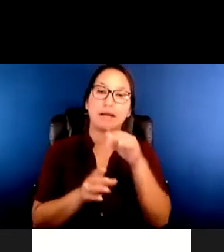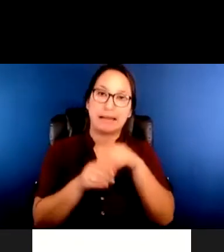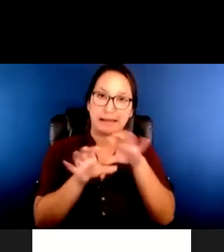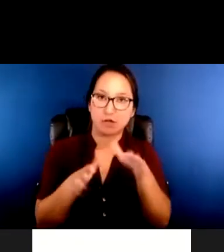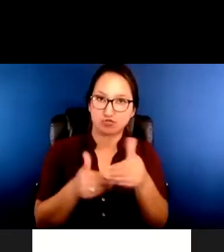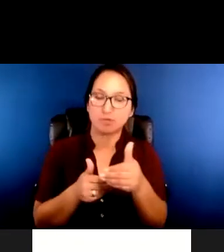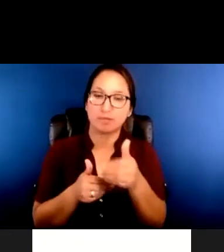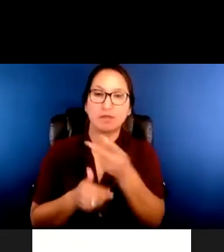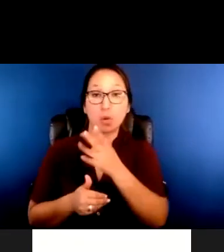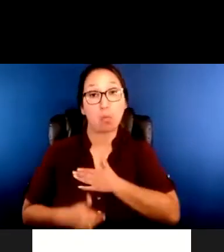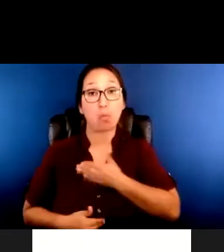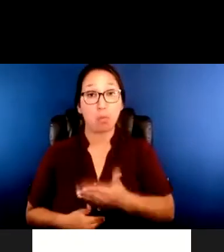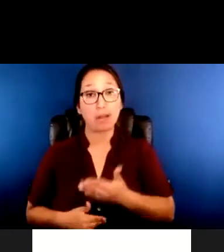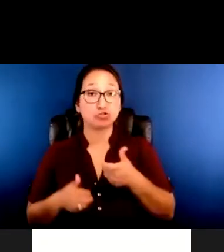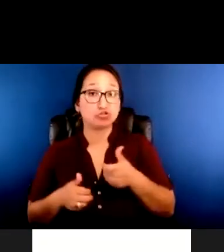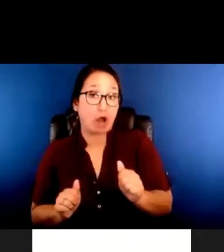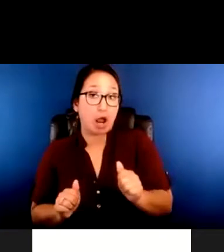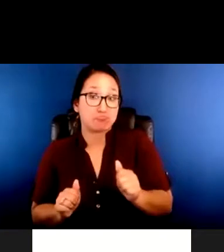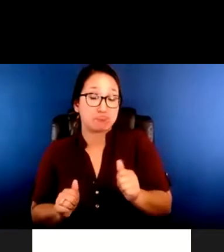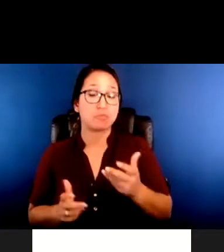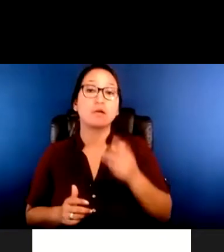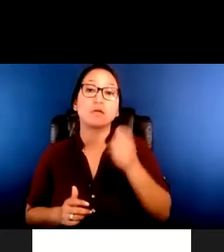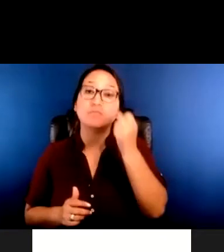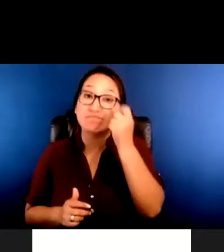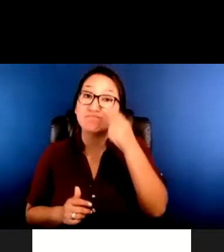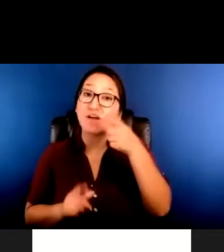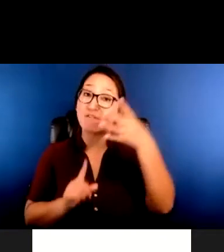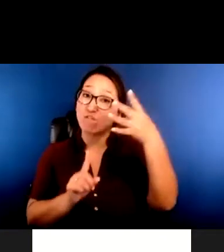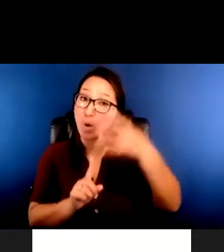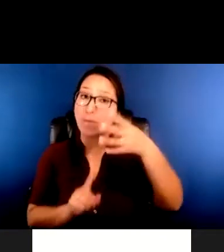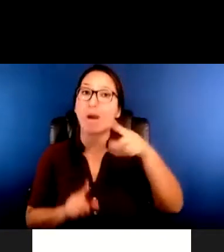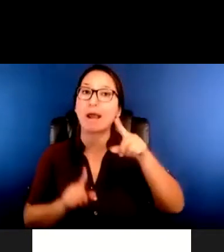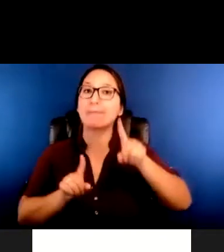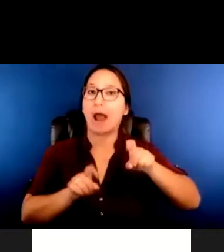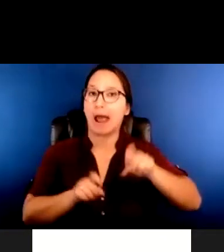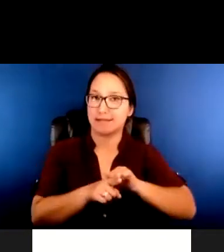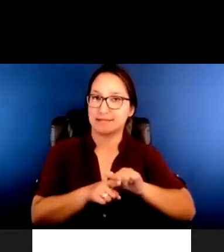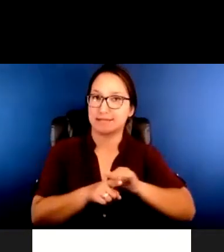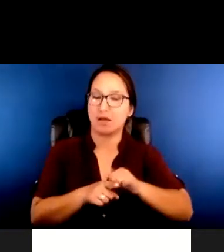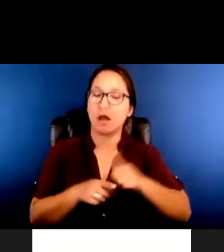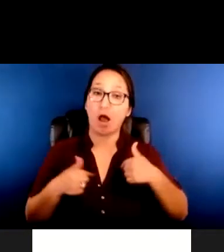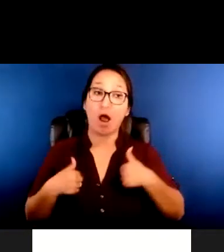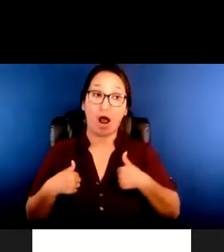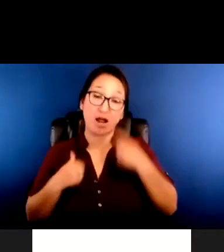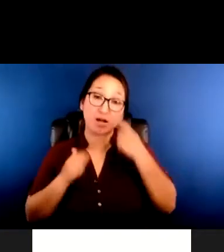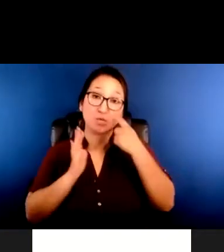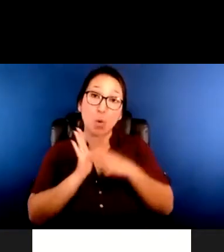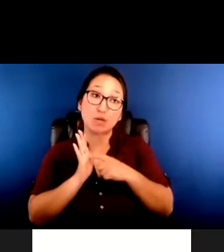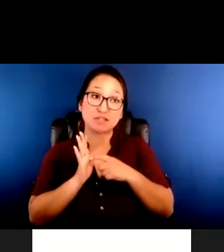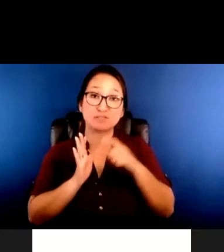this, maybe it's very clear. This is a 4 Points pilot in which I saw the need to try it, and I had